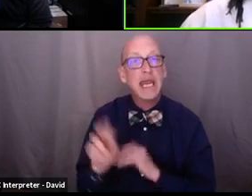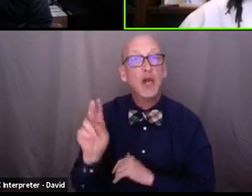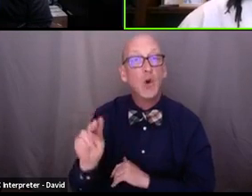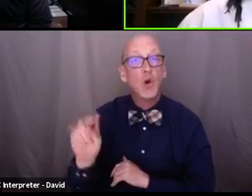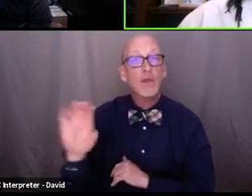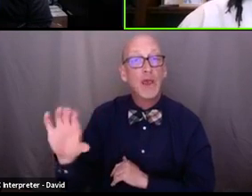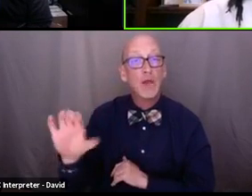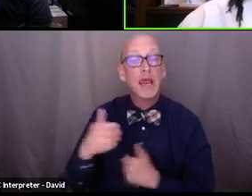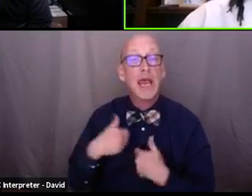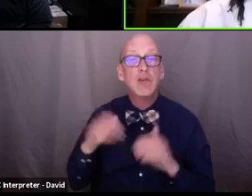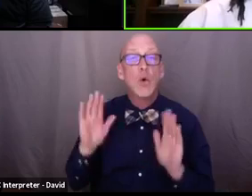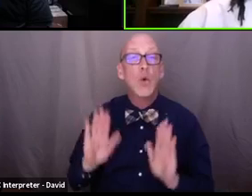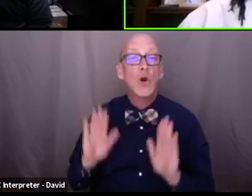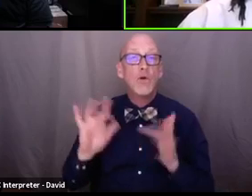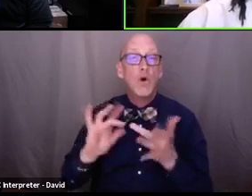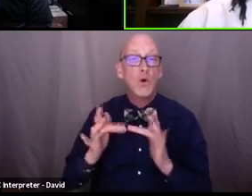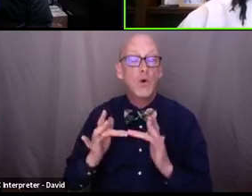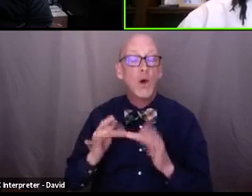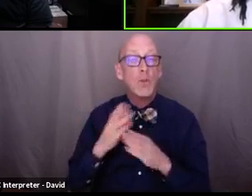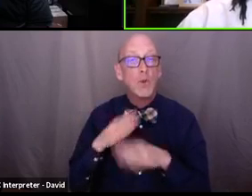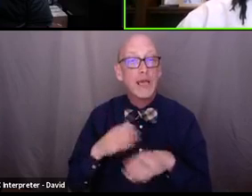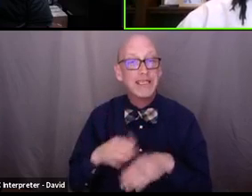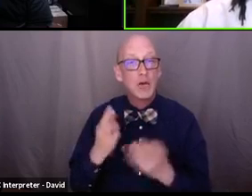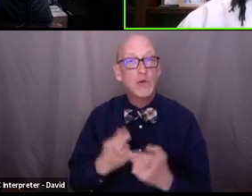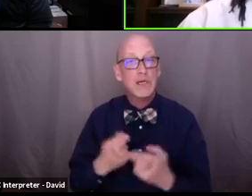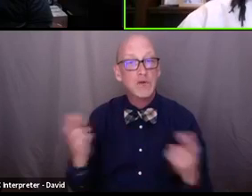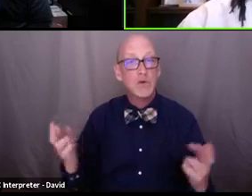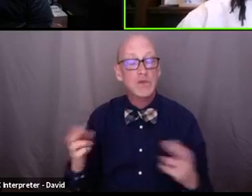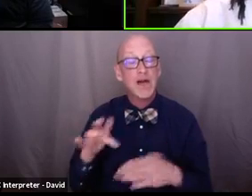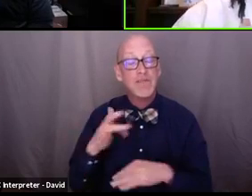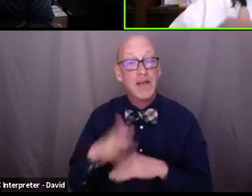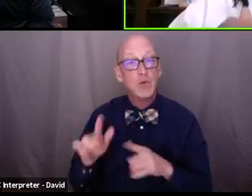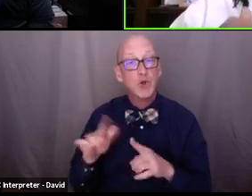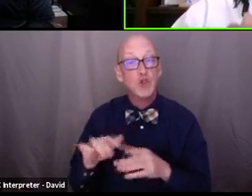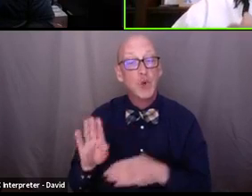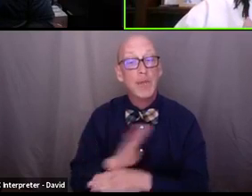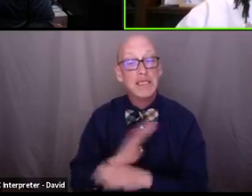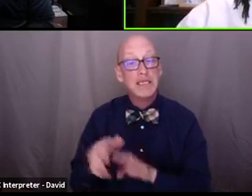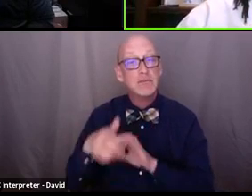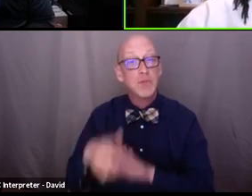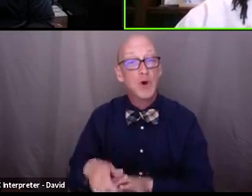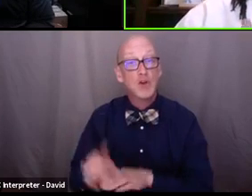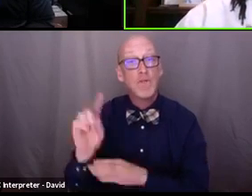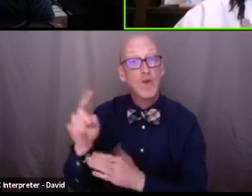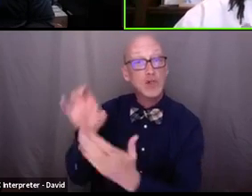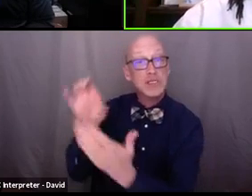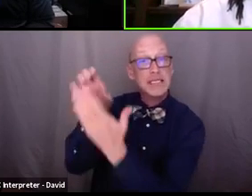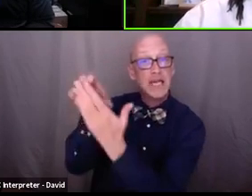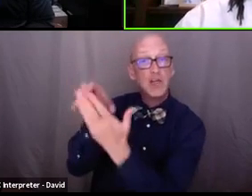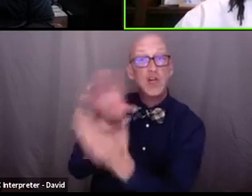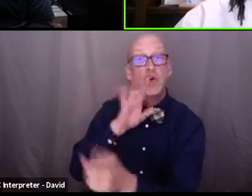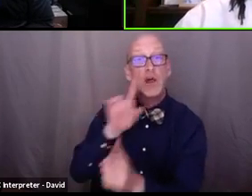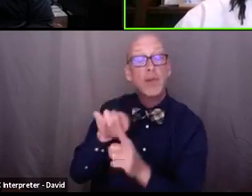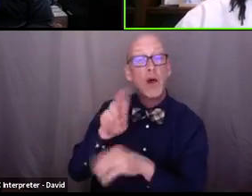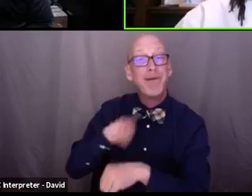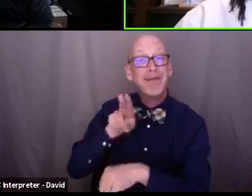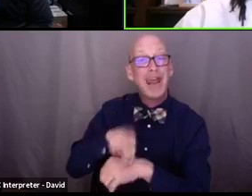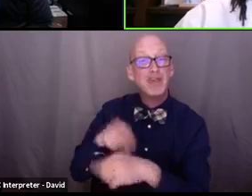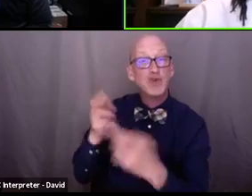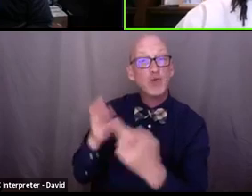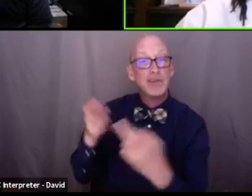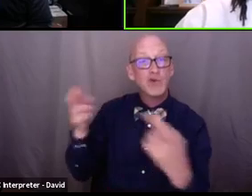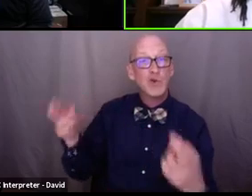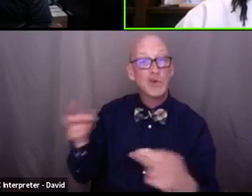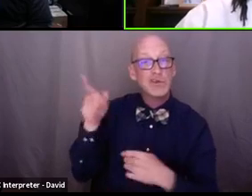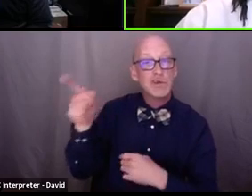wonderful site where it breaks down resources that are available to their business partners. And then in the first section, it talks about national resources that